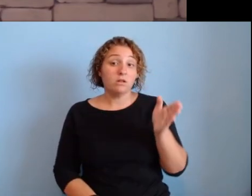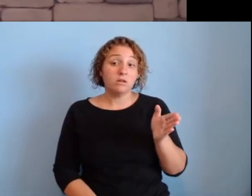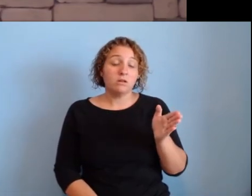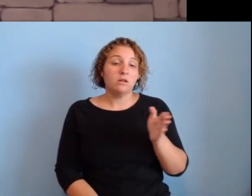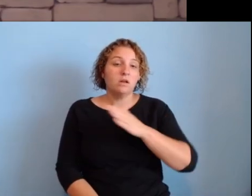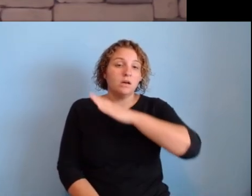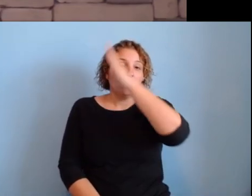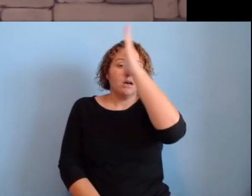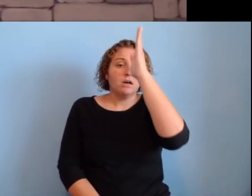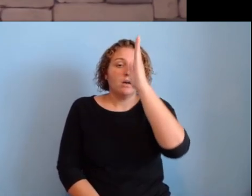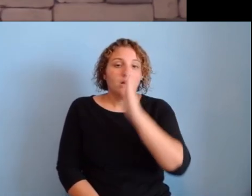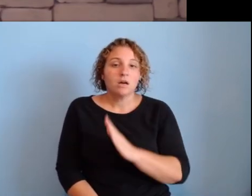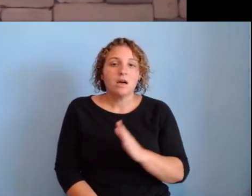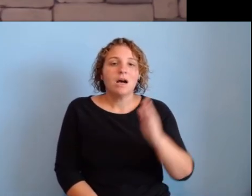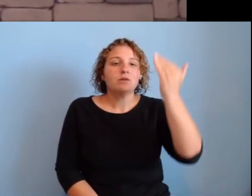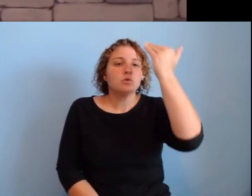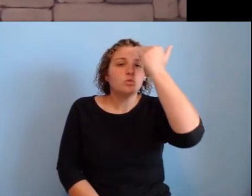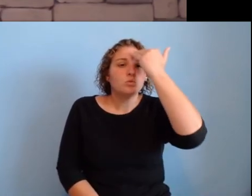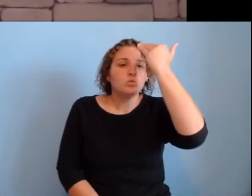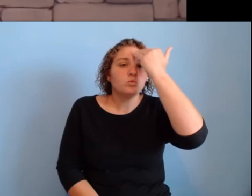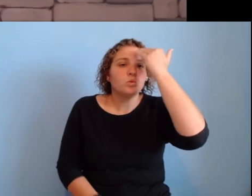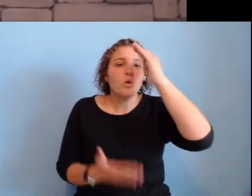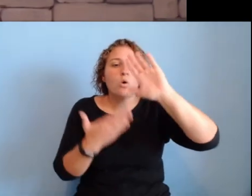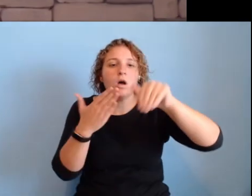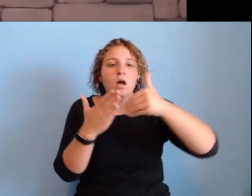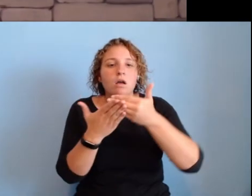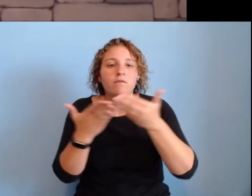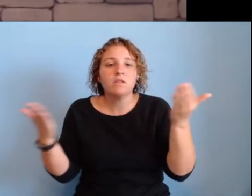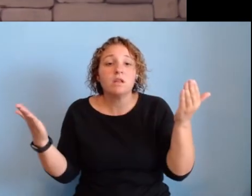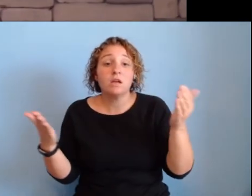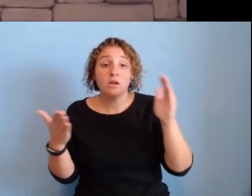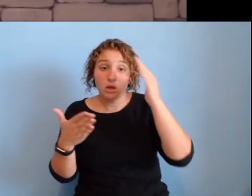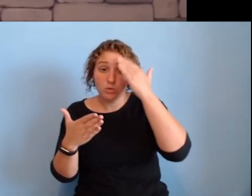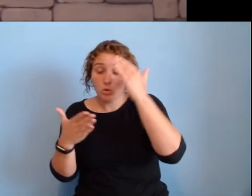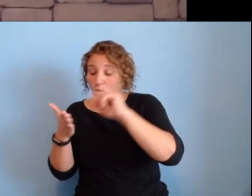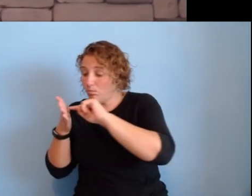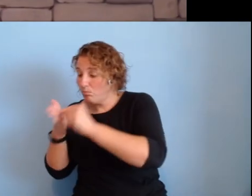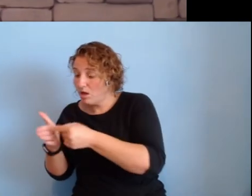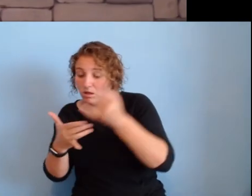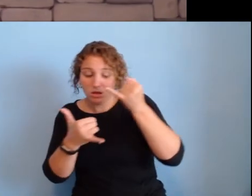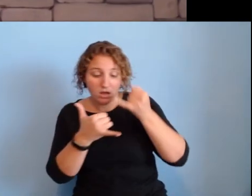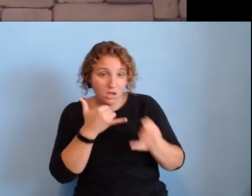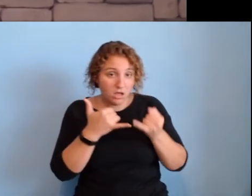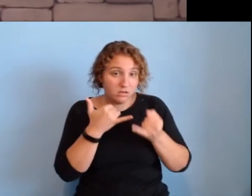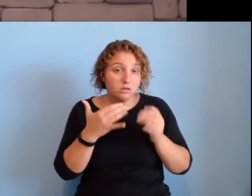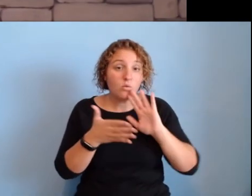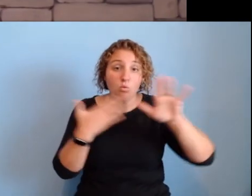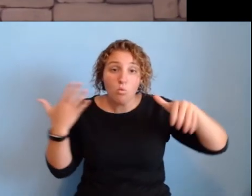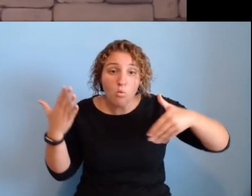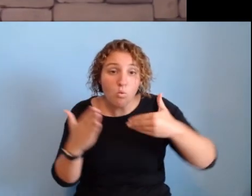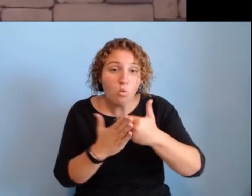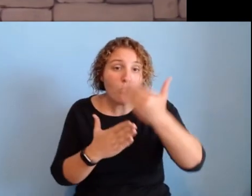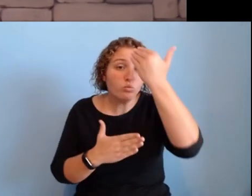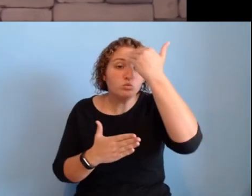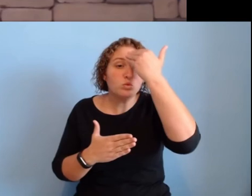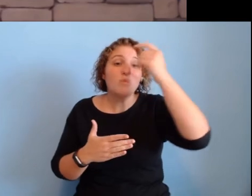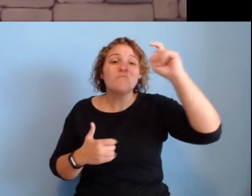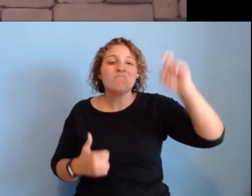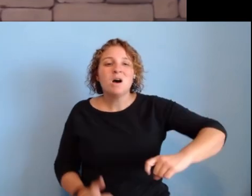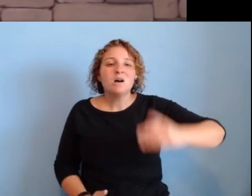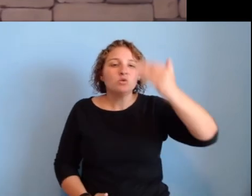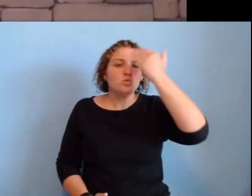God is omniscient. He knows the end from the beginning. His word tells us that repeatedly. He has to know